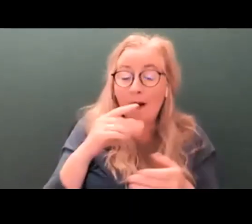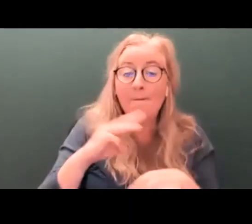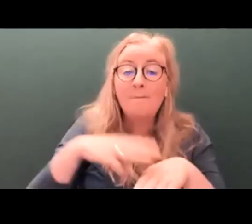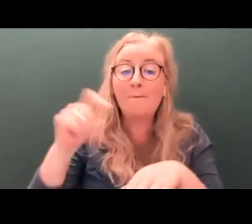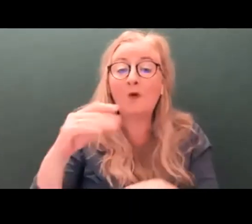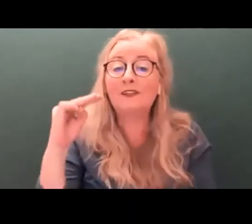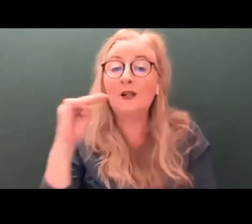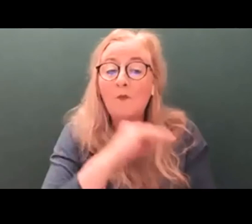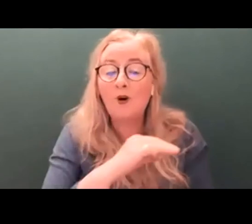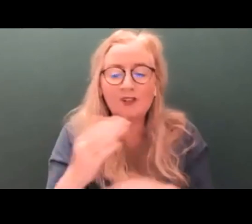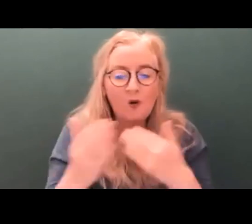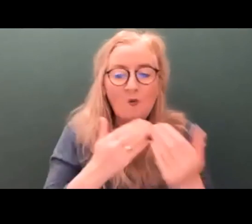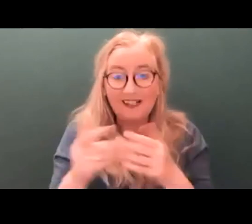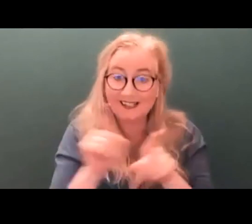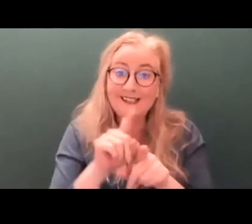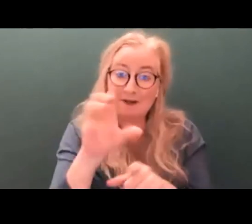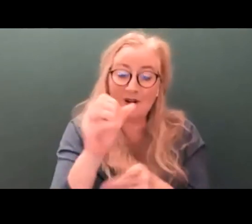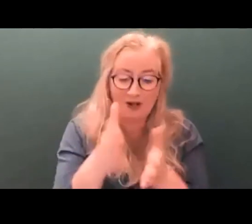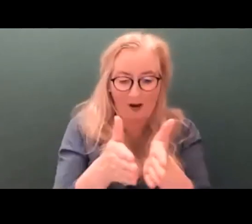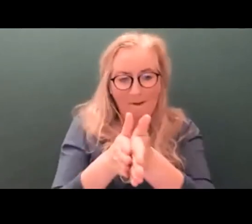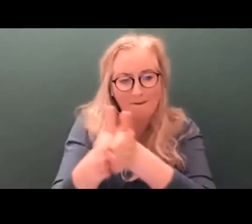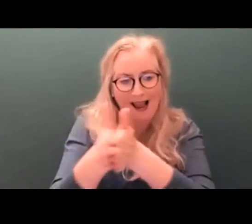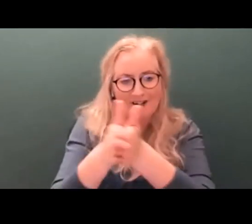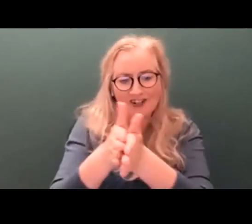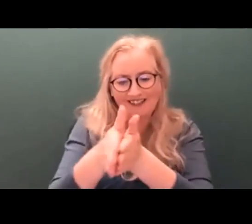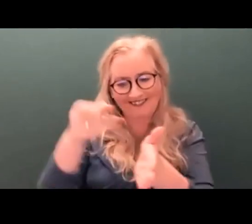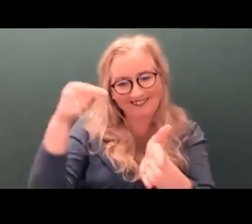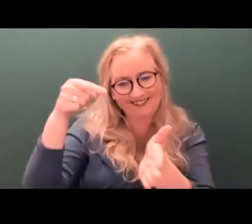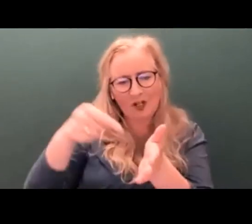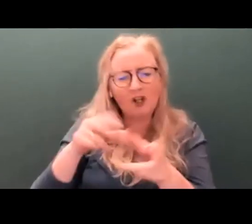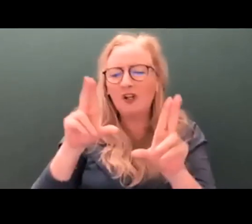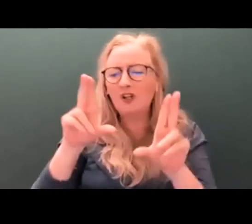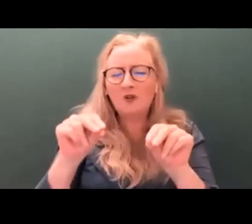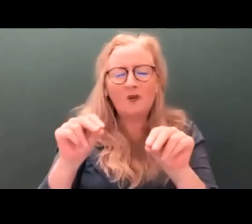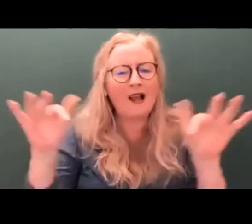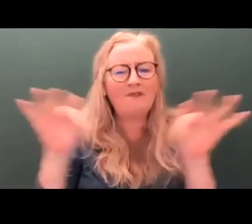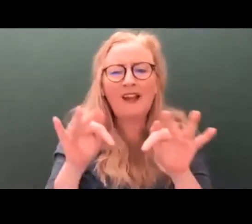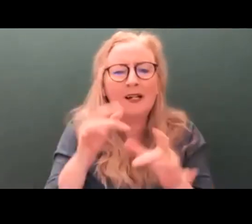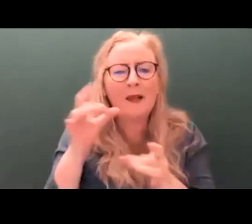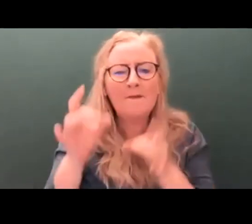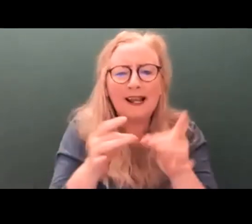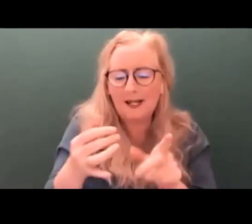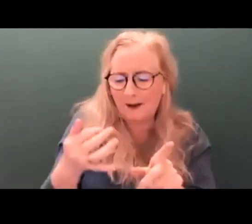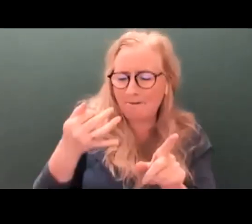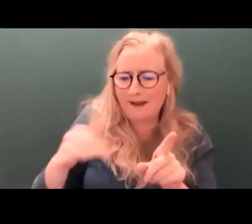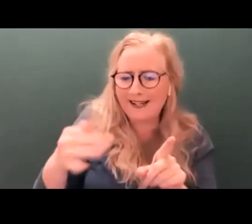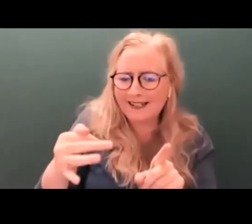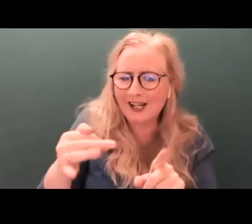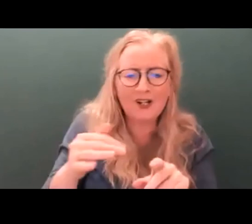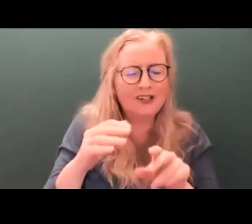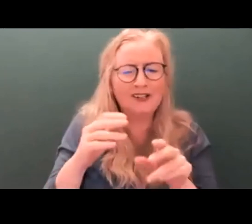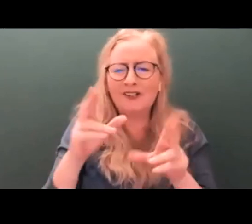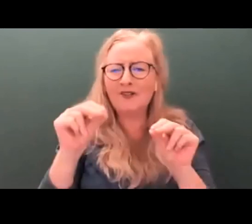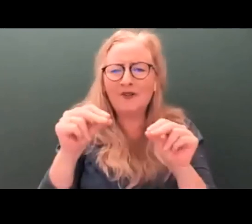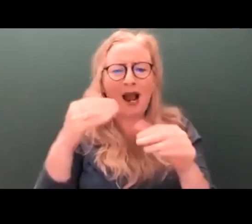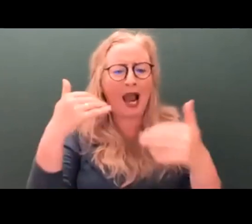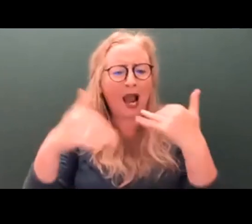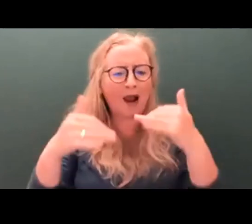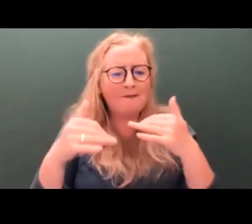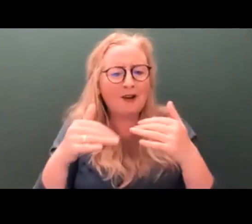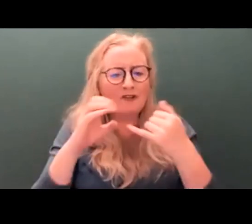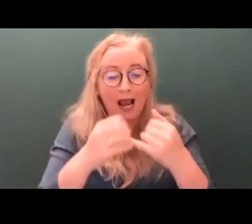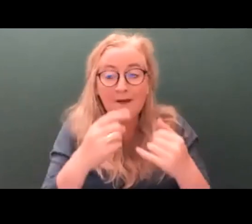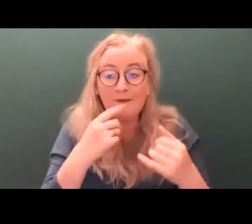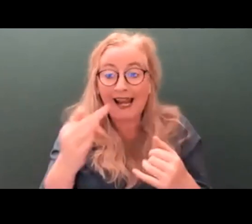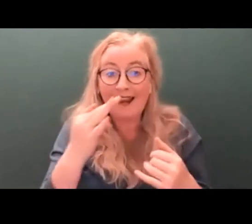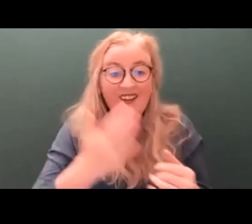is, like Susan said, is your passion. And don't be afraid to make mistakes. Don't be afraid to go try, do it. Don't fail. If you get